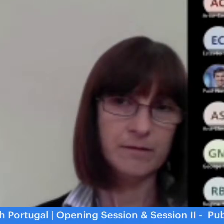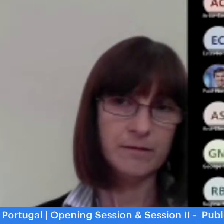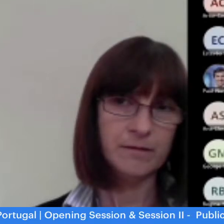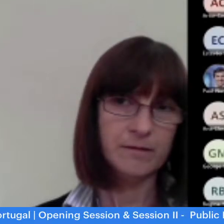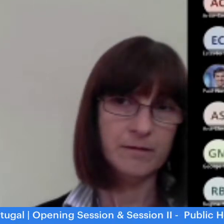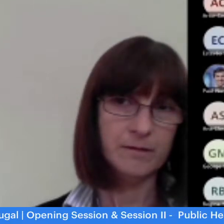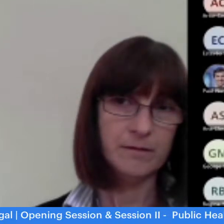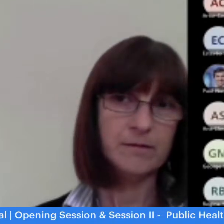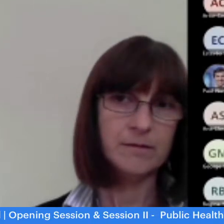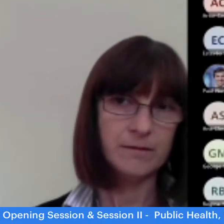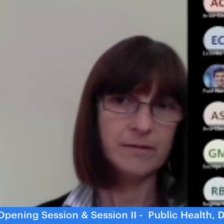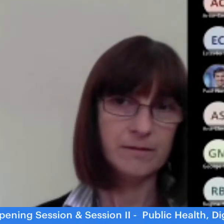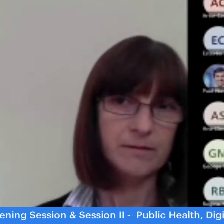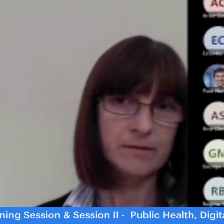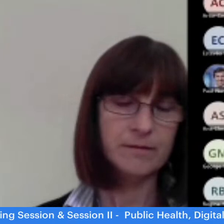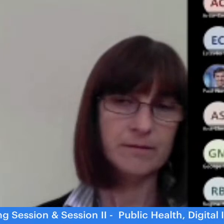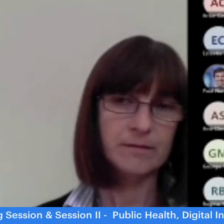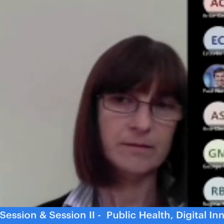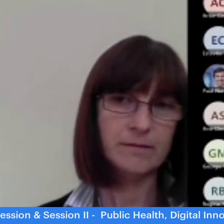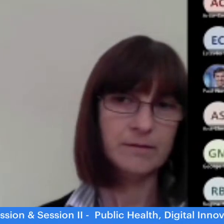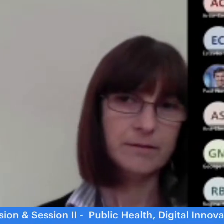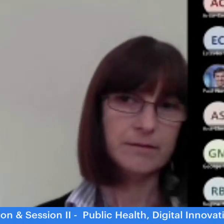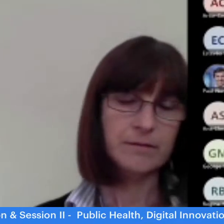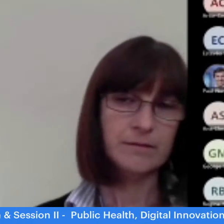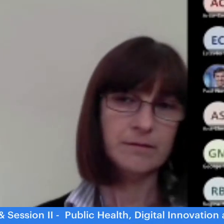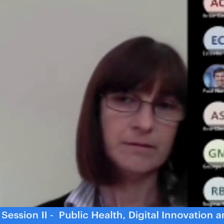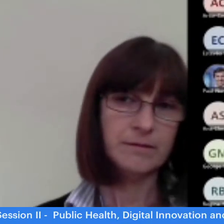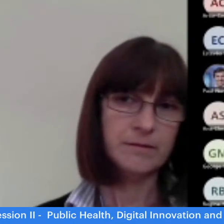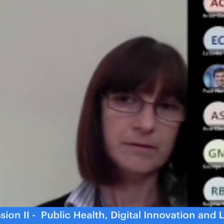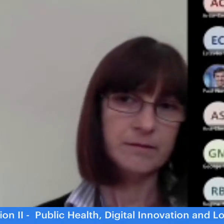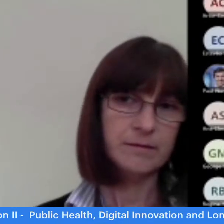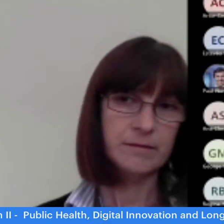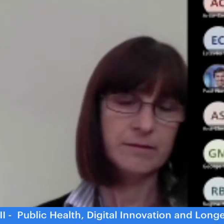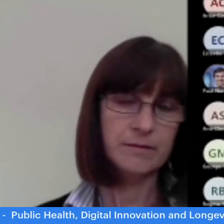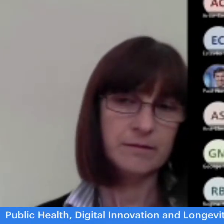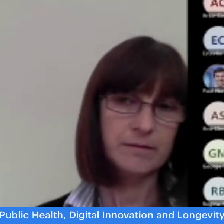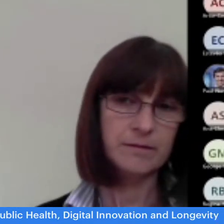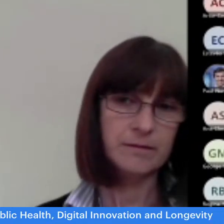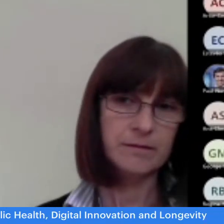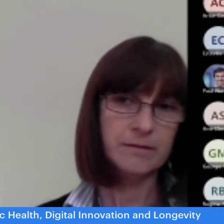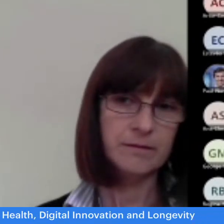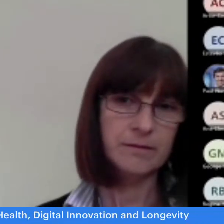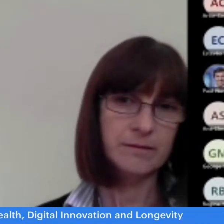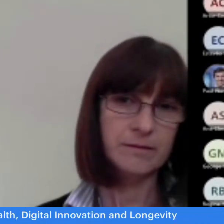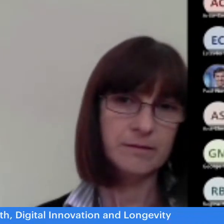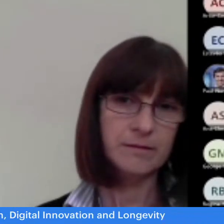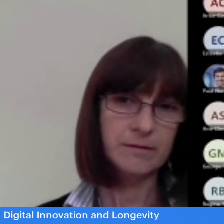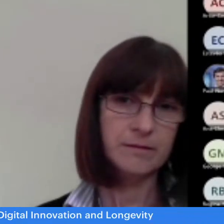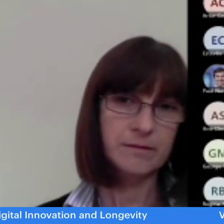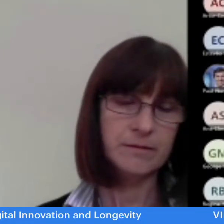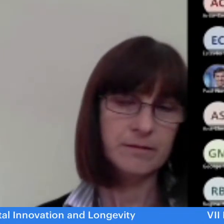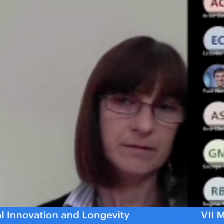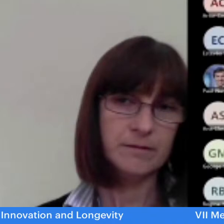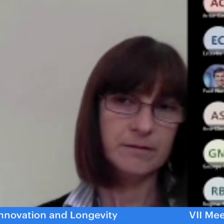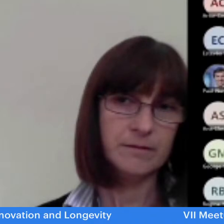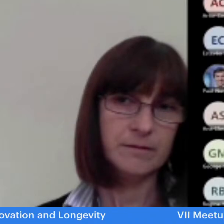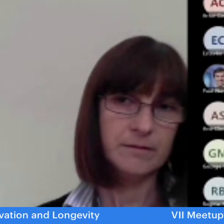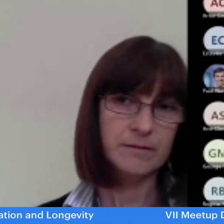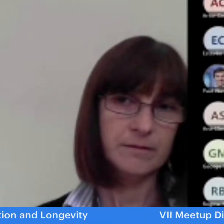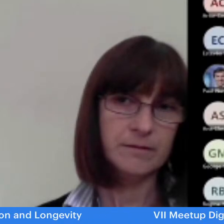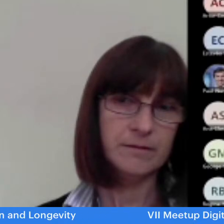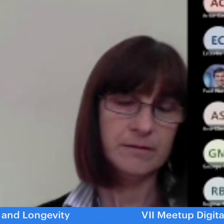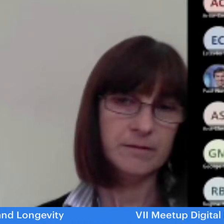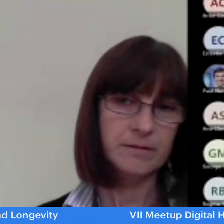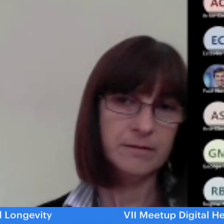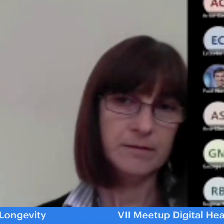high position to a lower position. In general, yeah. You know, just in 1958, it was